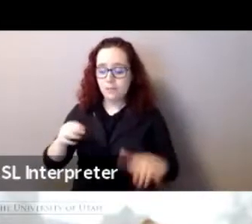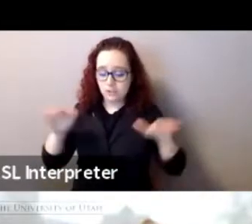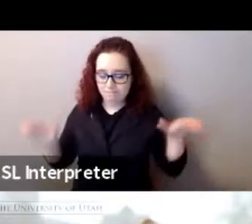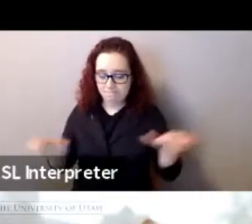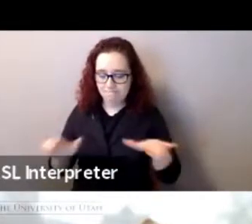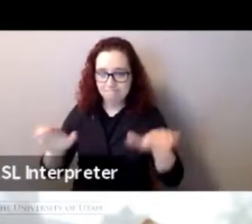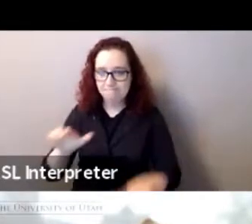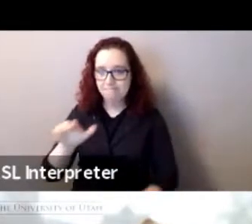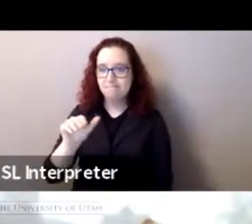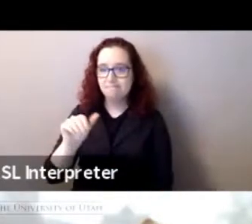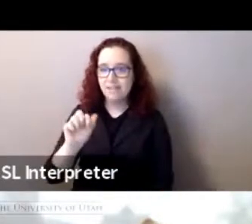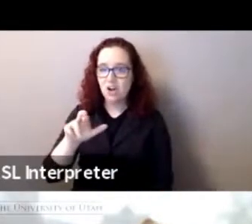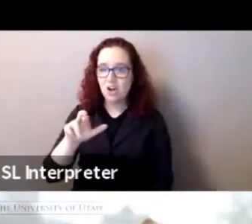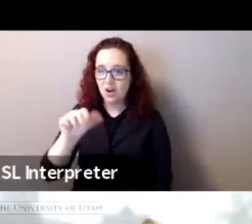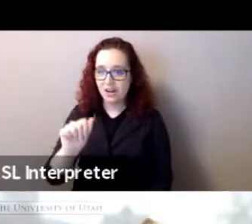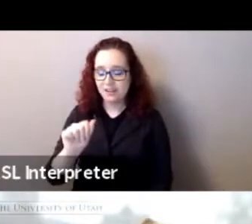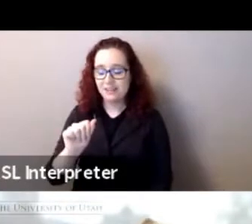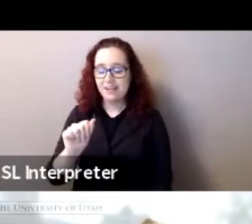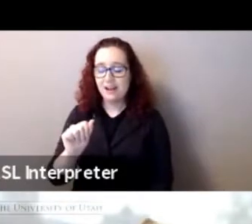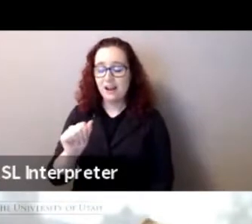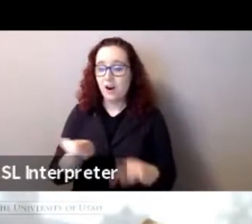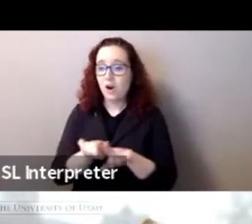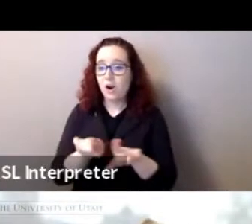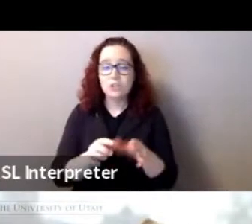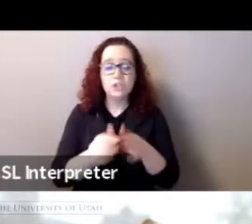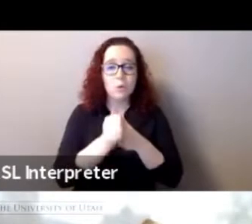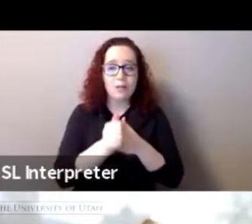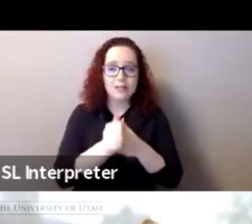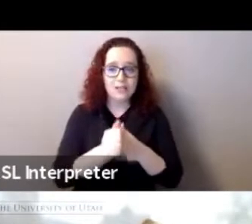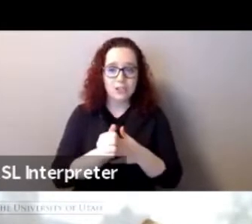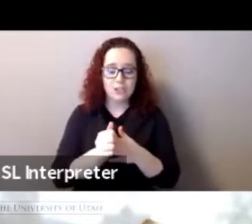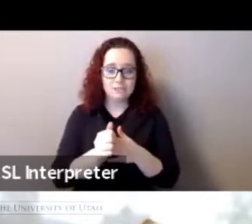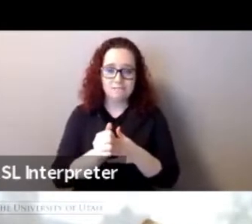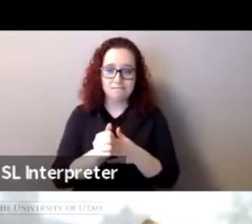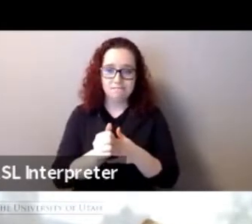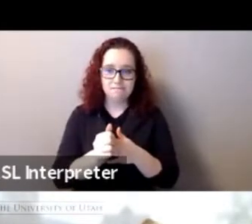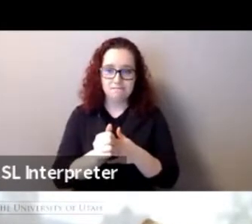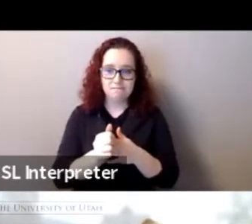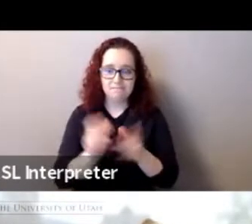as well as have leadership positions, such as the ones that you all hold.